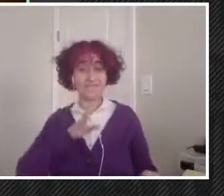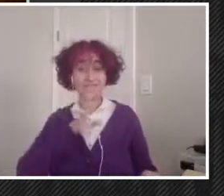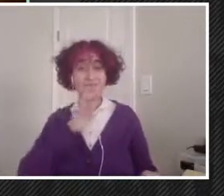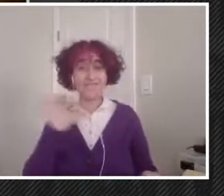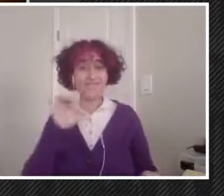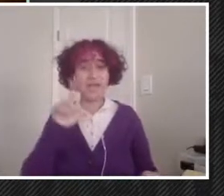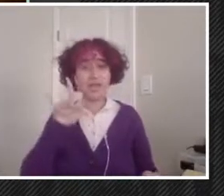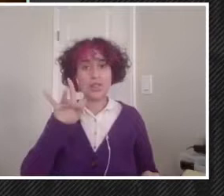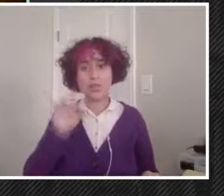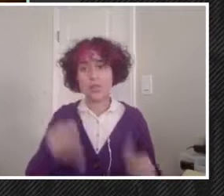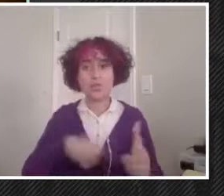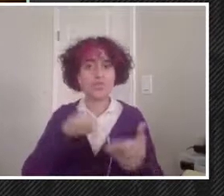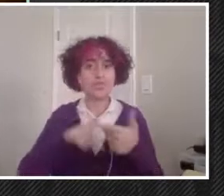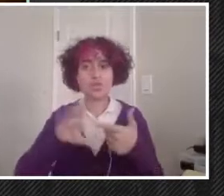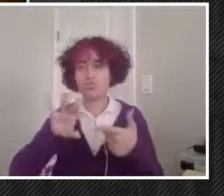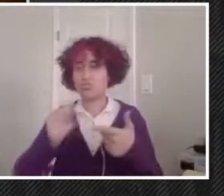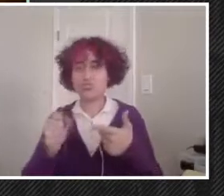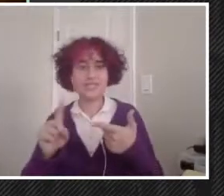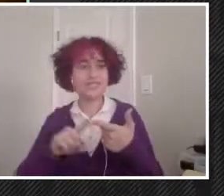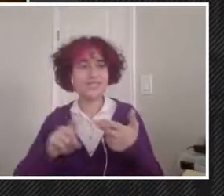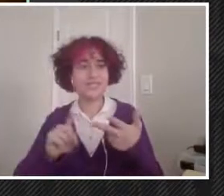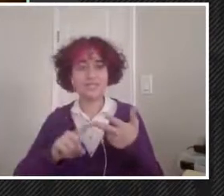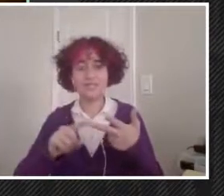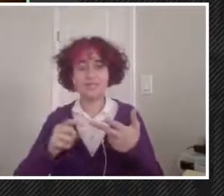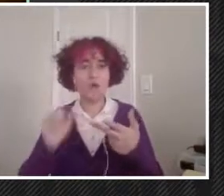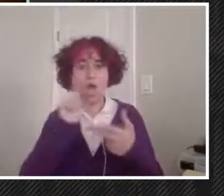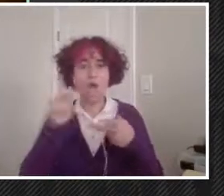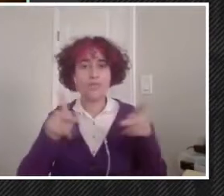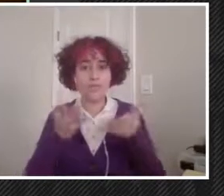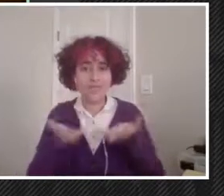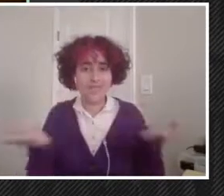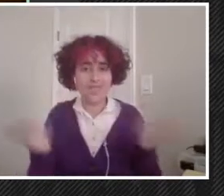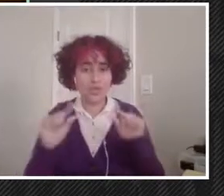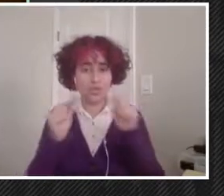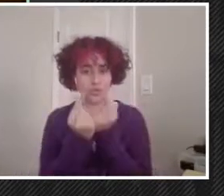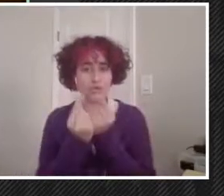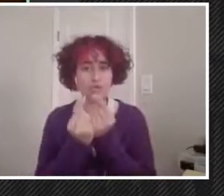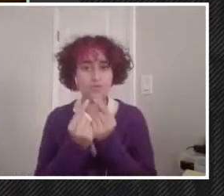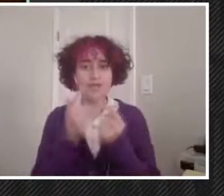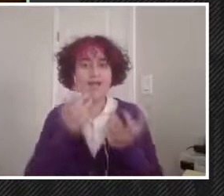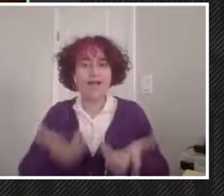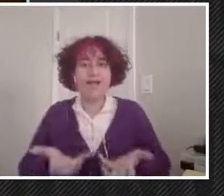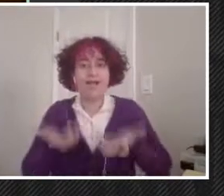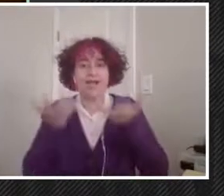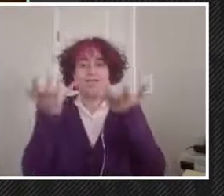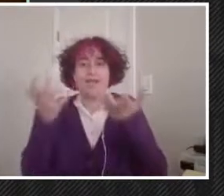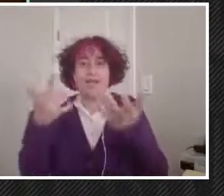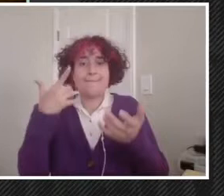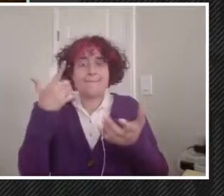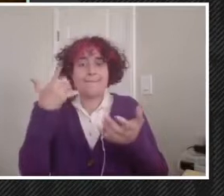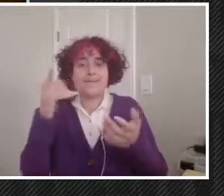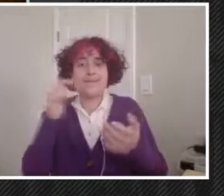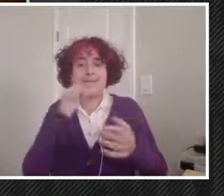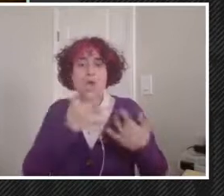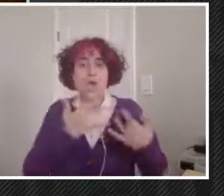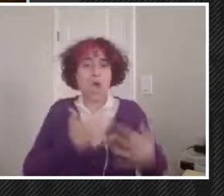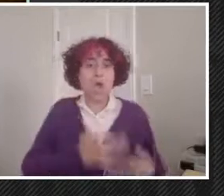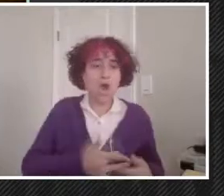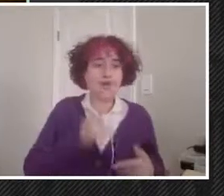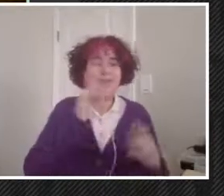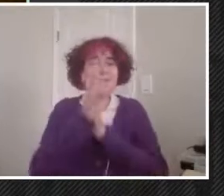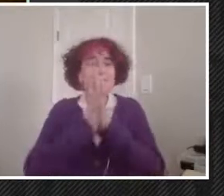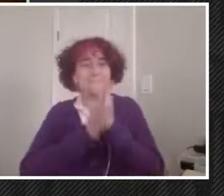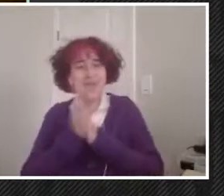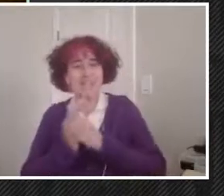yours, Chris, and Yusef's elevate because of a heart and a passion for people and change and progress, not because we